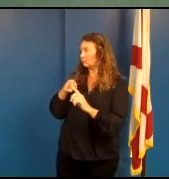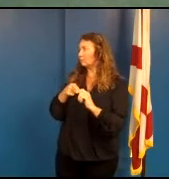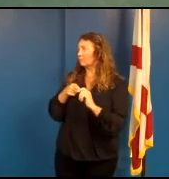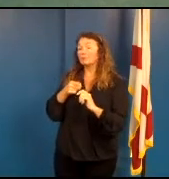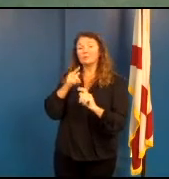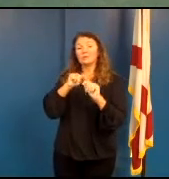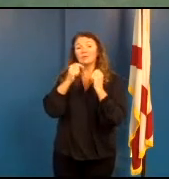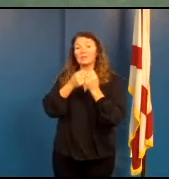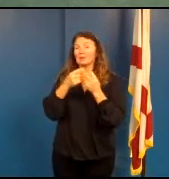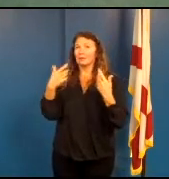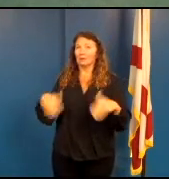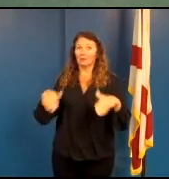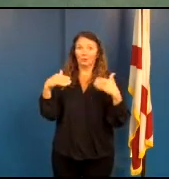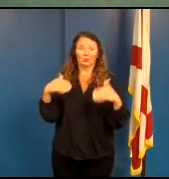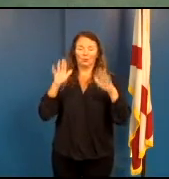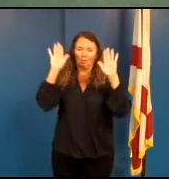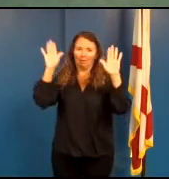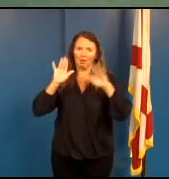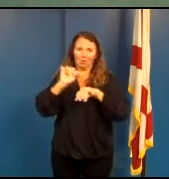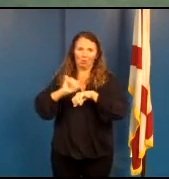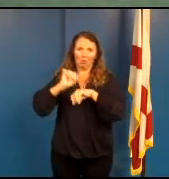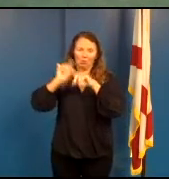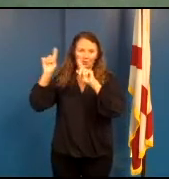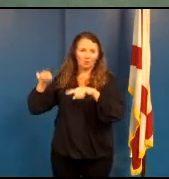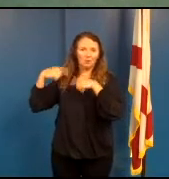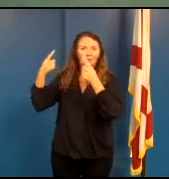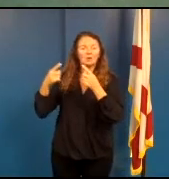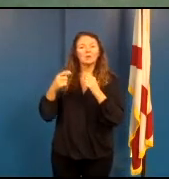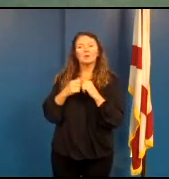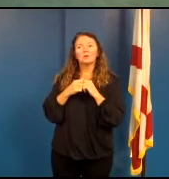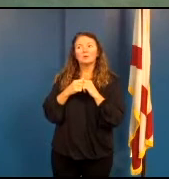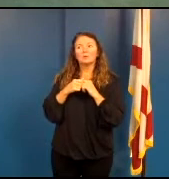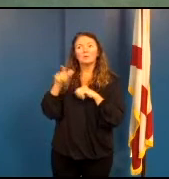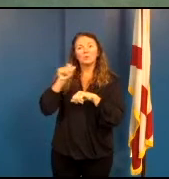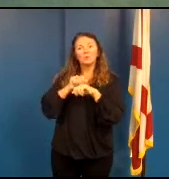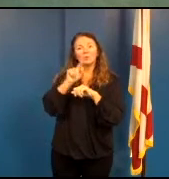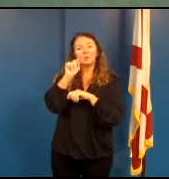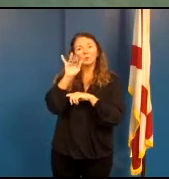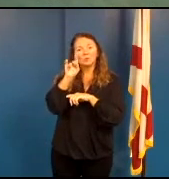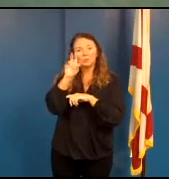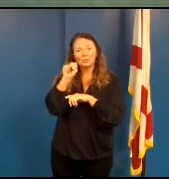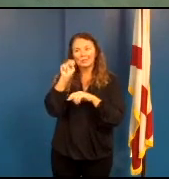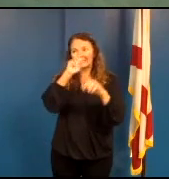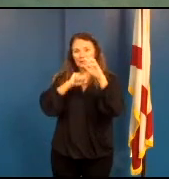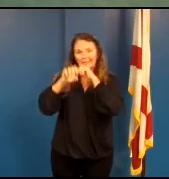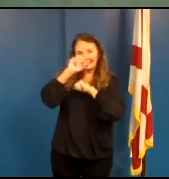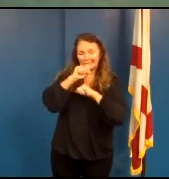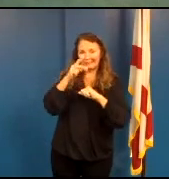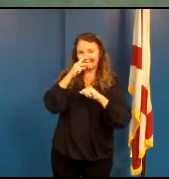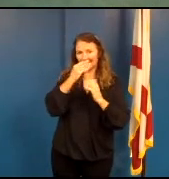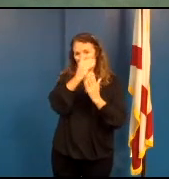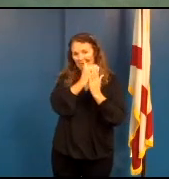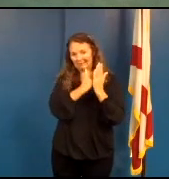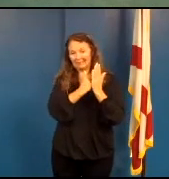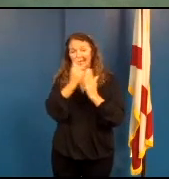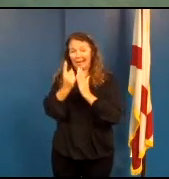the team has done such an amazing job, especially with our tuition estimates. And if you look at